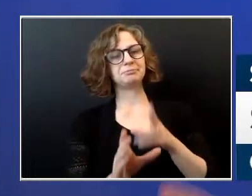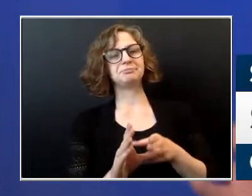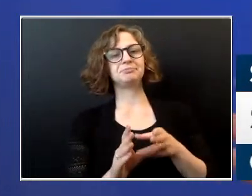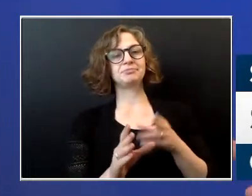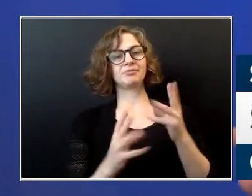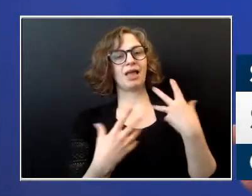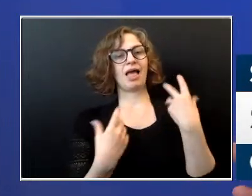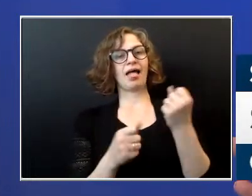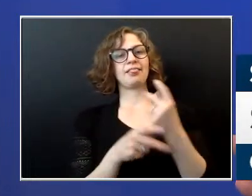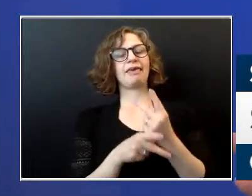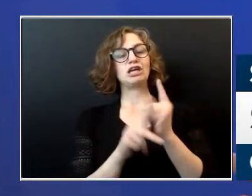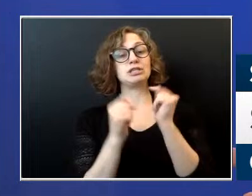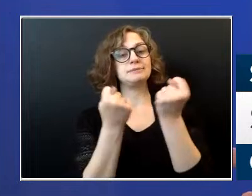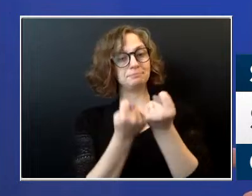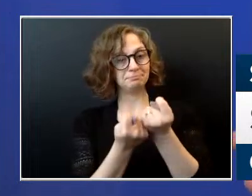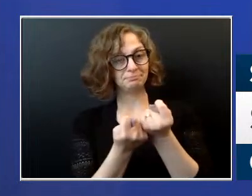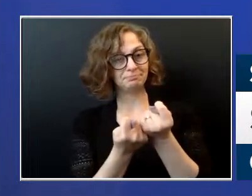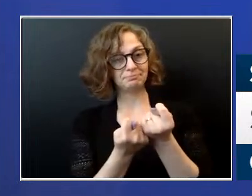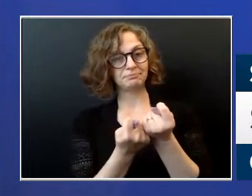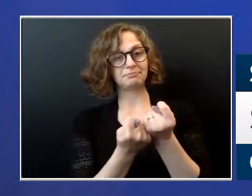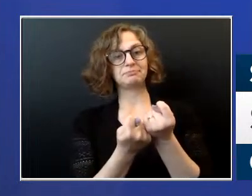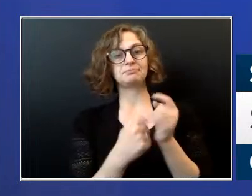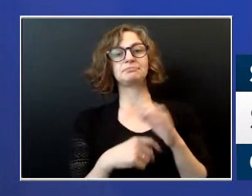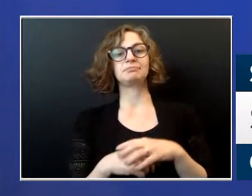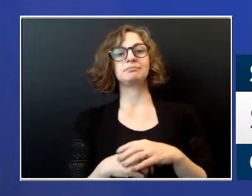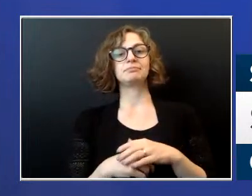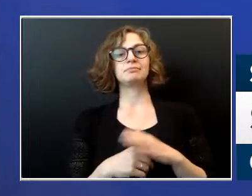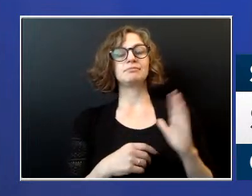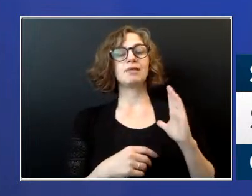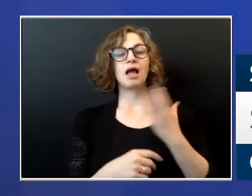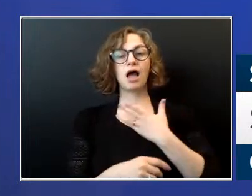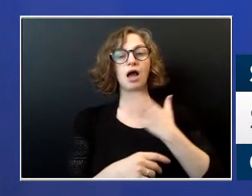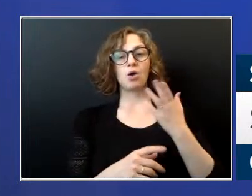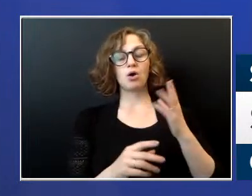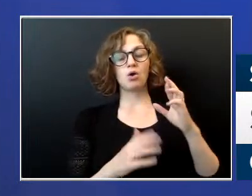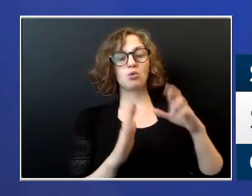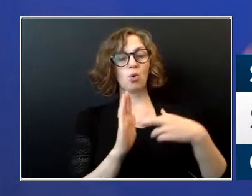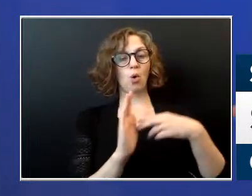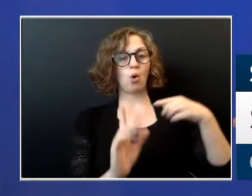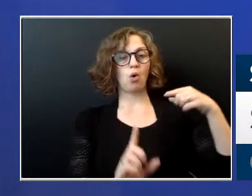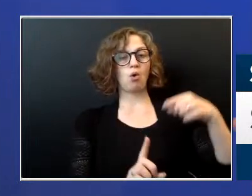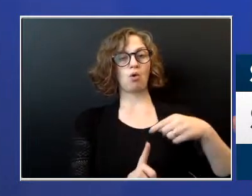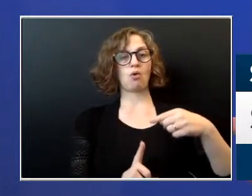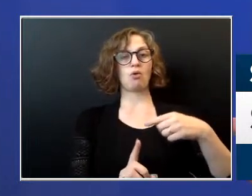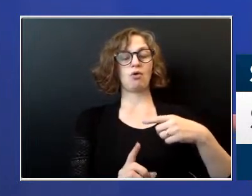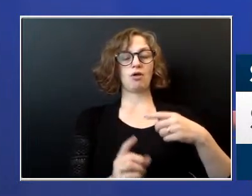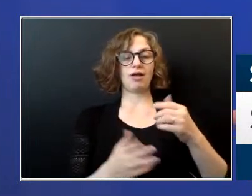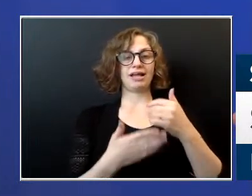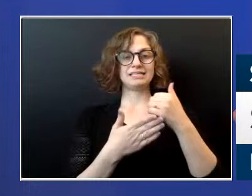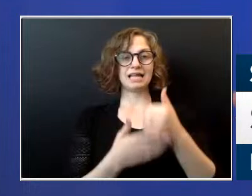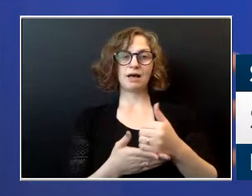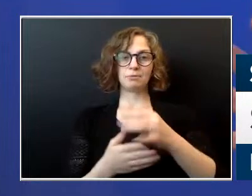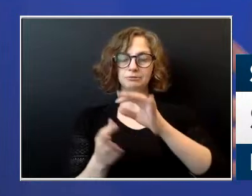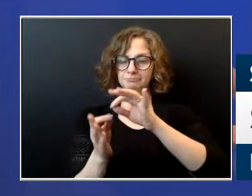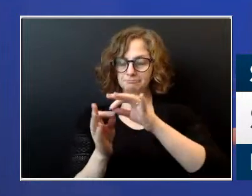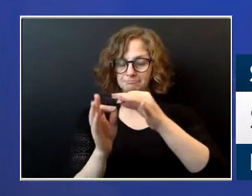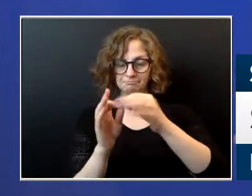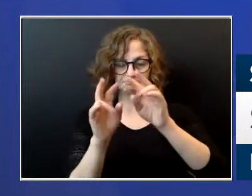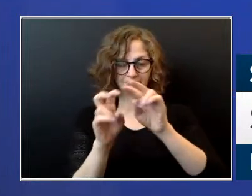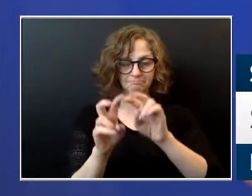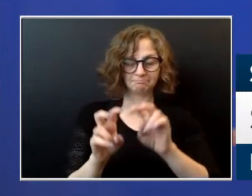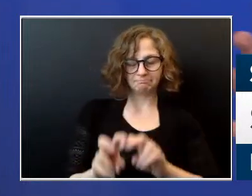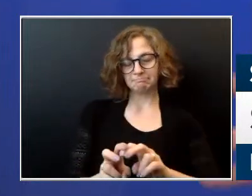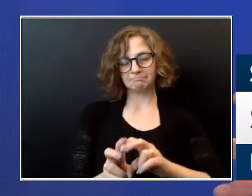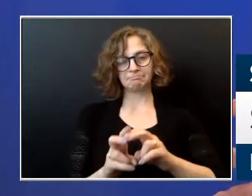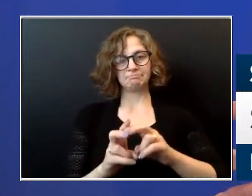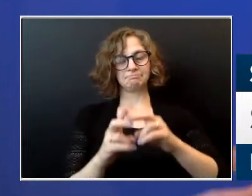our role is to help with the analysis and communication of complex genetic information and combine